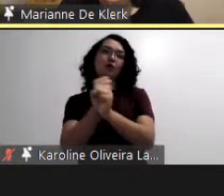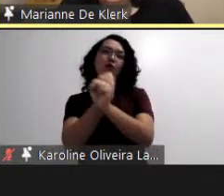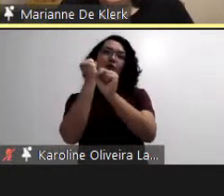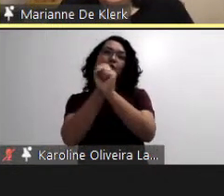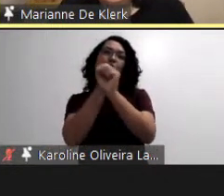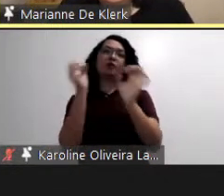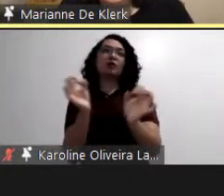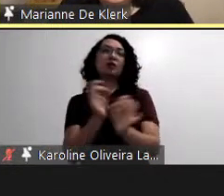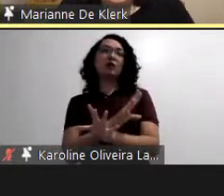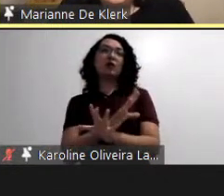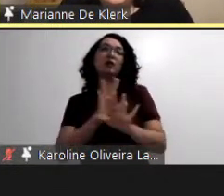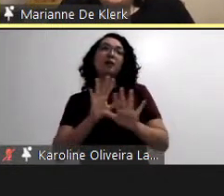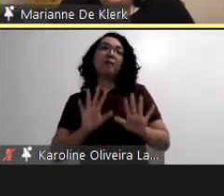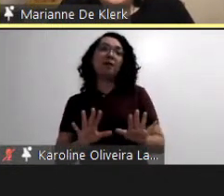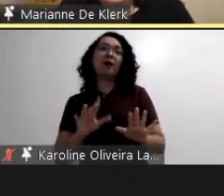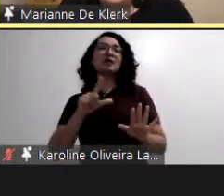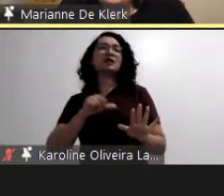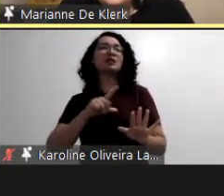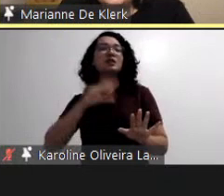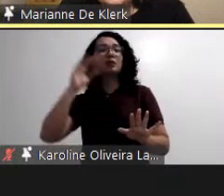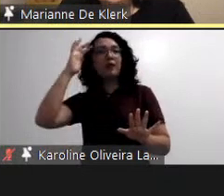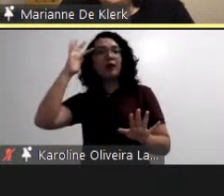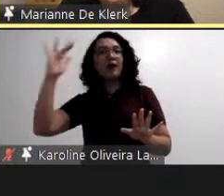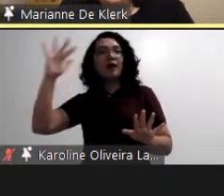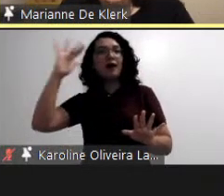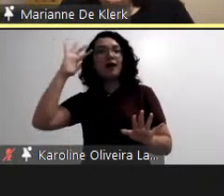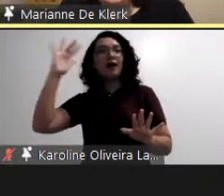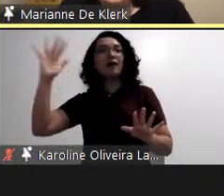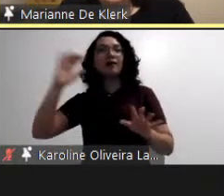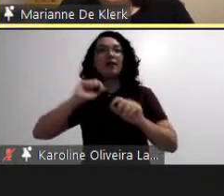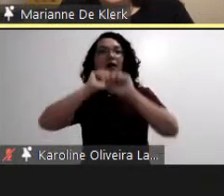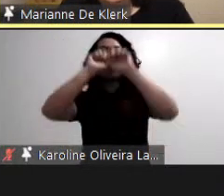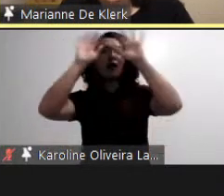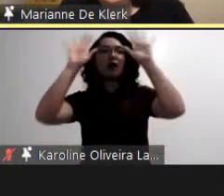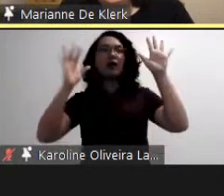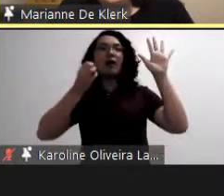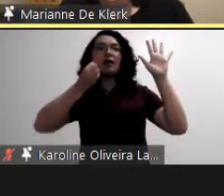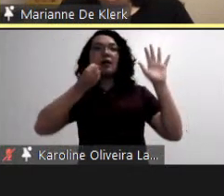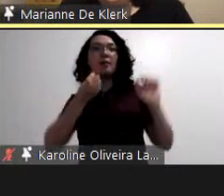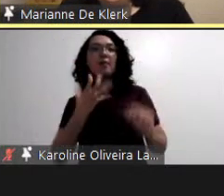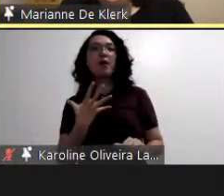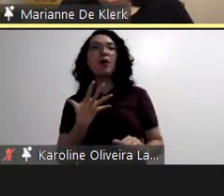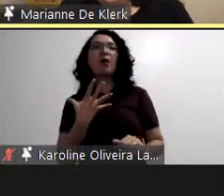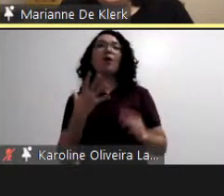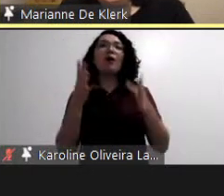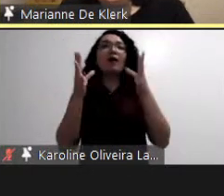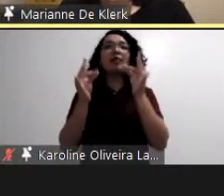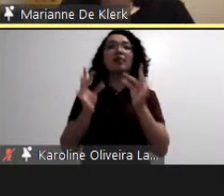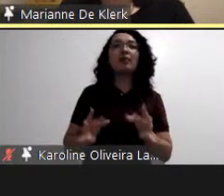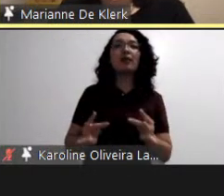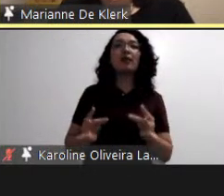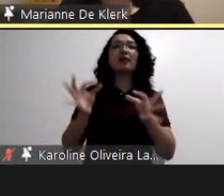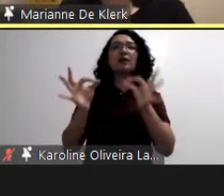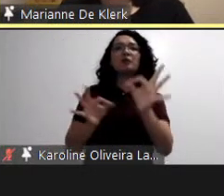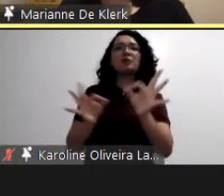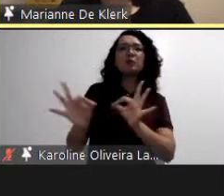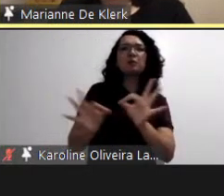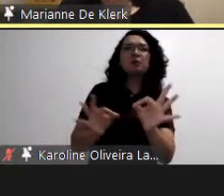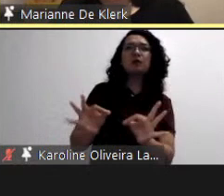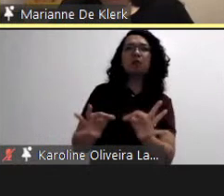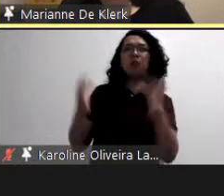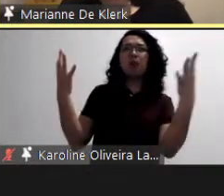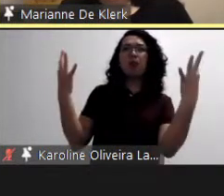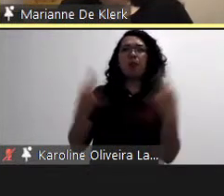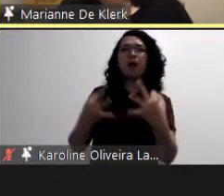especially designed and very carefully placed, spatial planning very finely done. And from Hugo's talk,